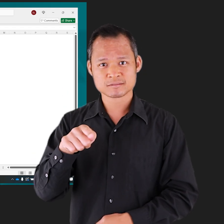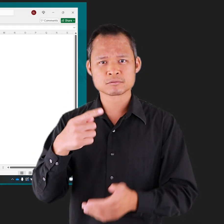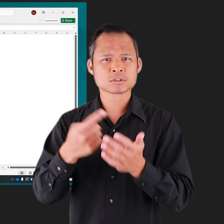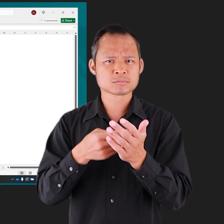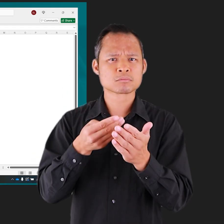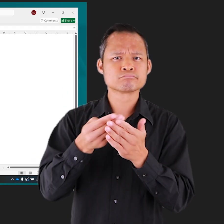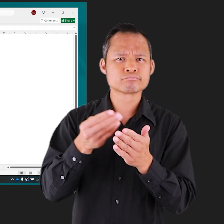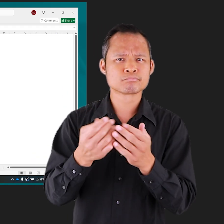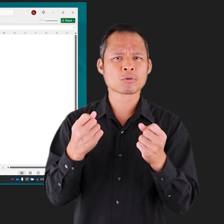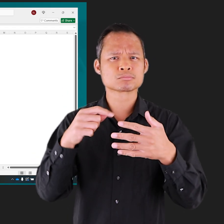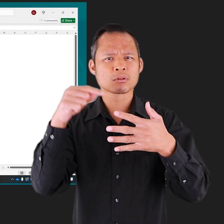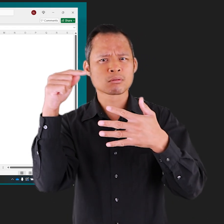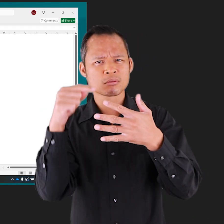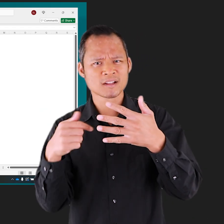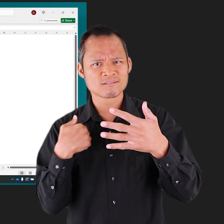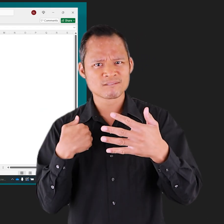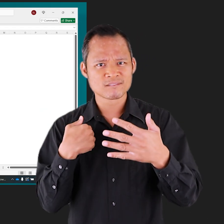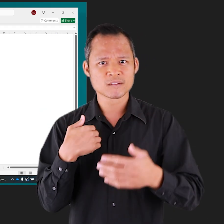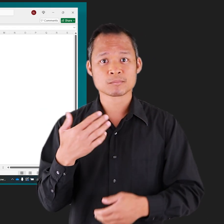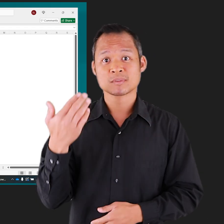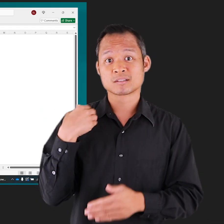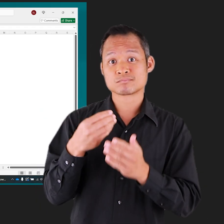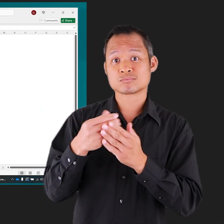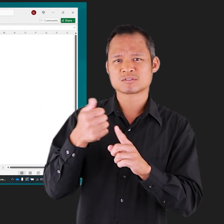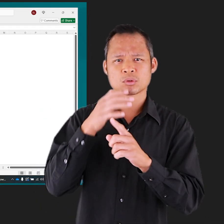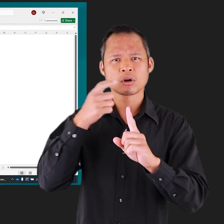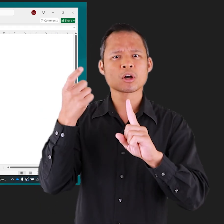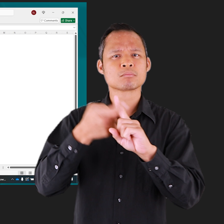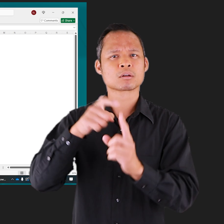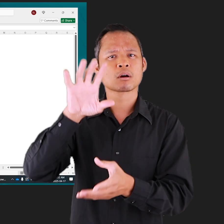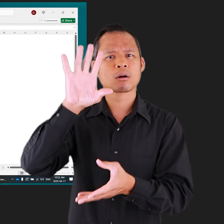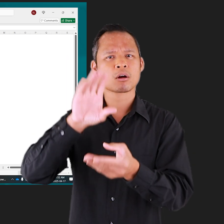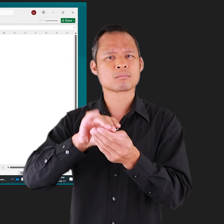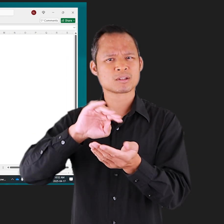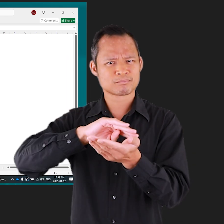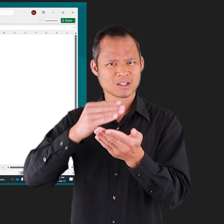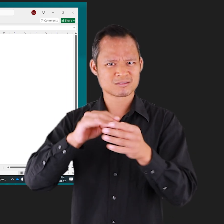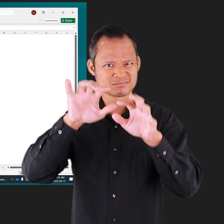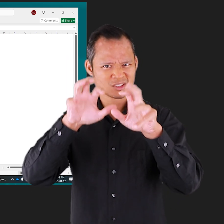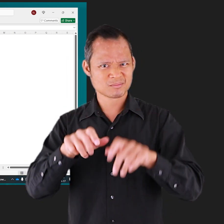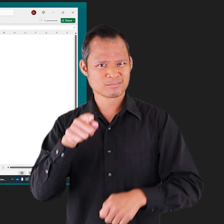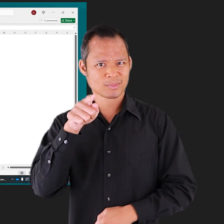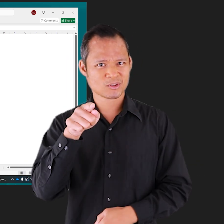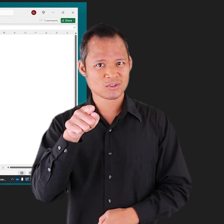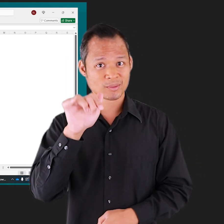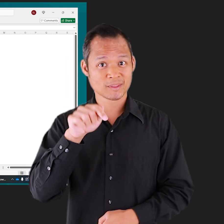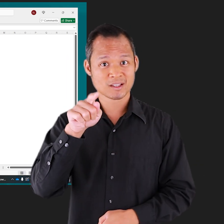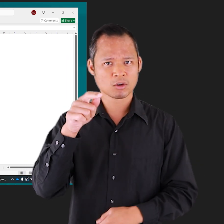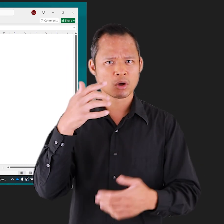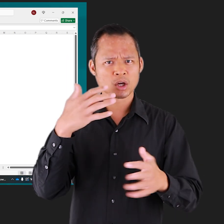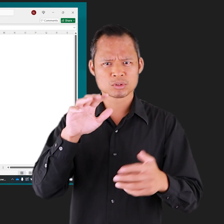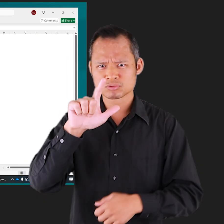number of those items. Sometimes you buy multiple of those items. This past purchases tab will automatically add all the amounts you